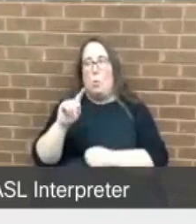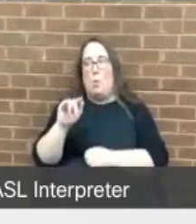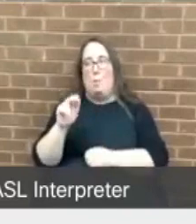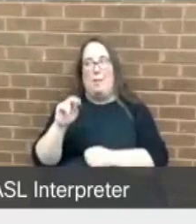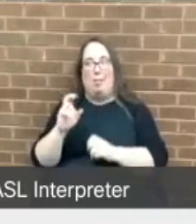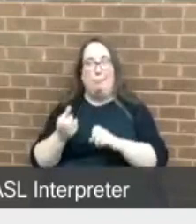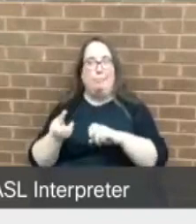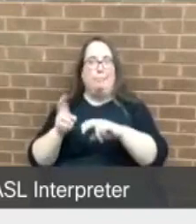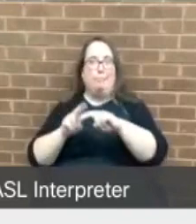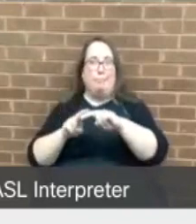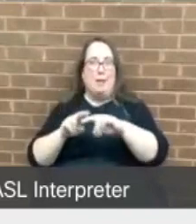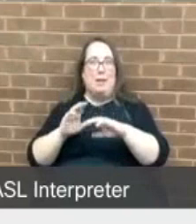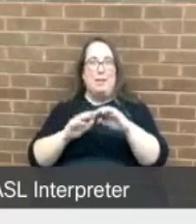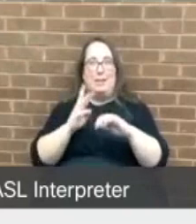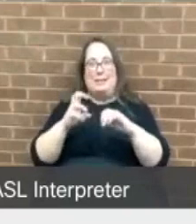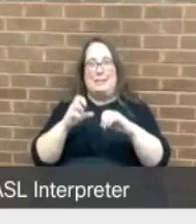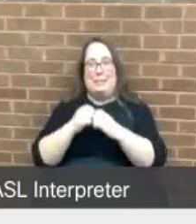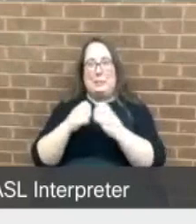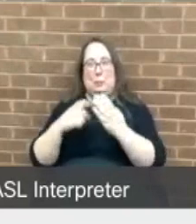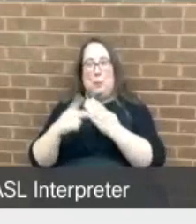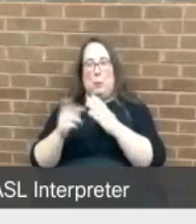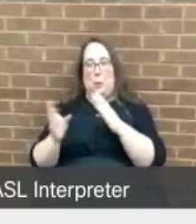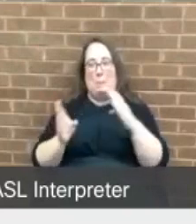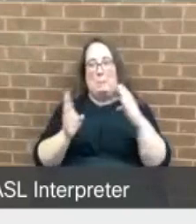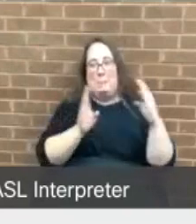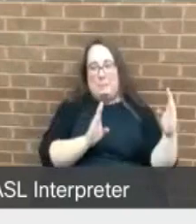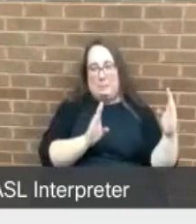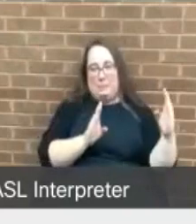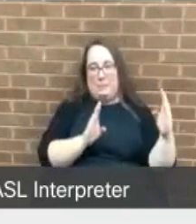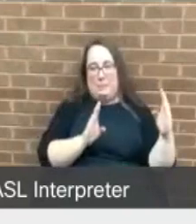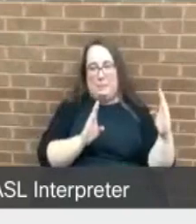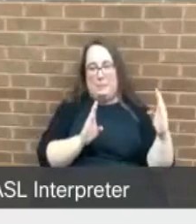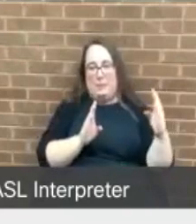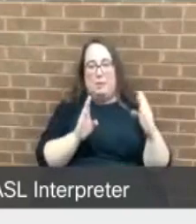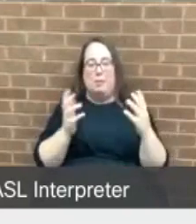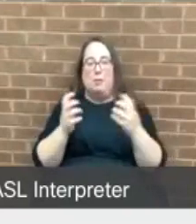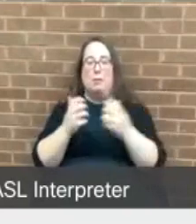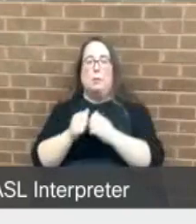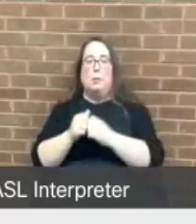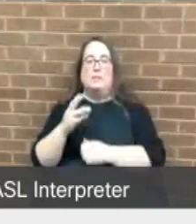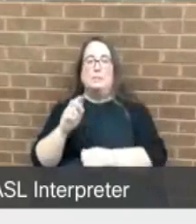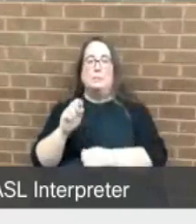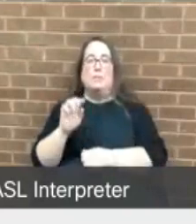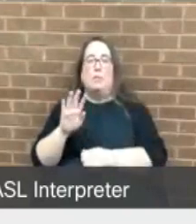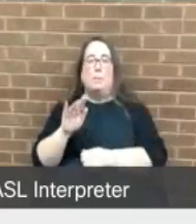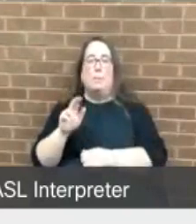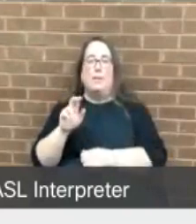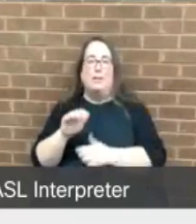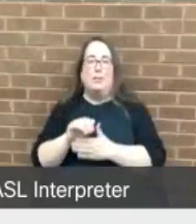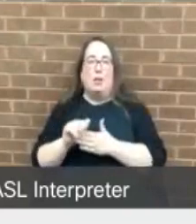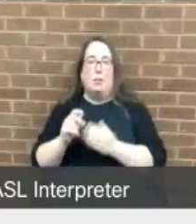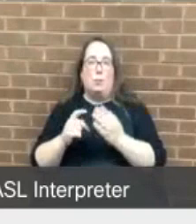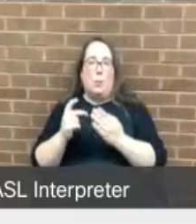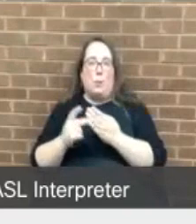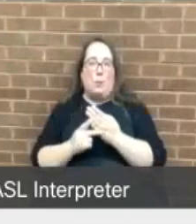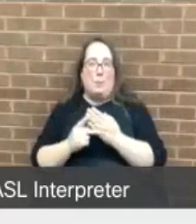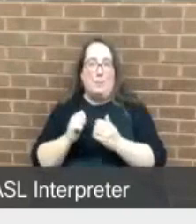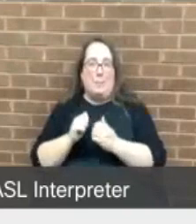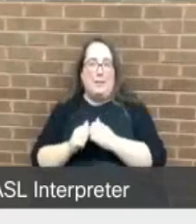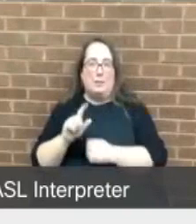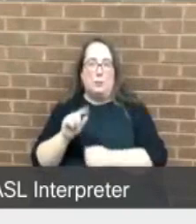$1 billion more than the six-year capital program passed last year. And it's on par with the $16.4 billion program passed